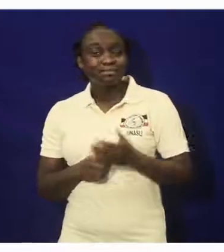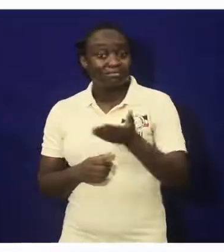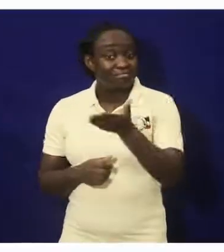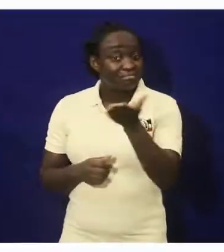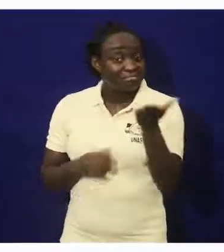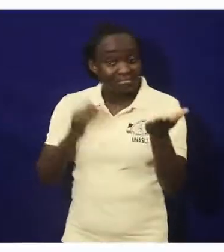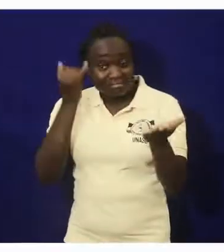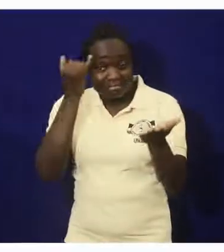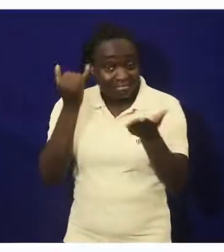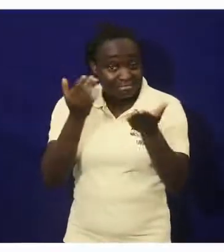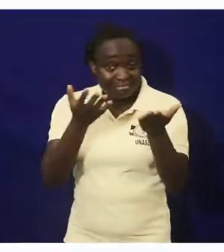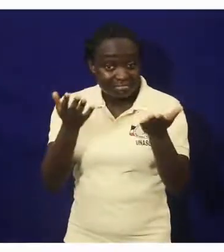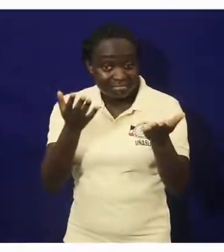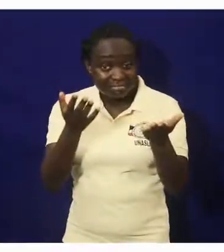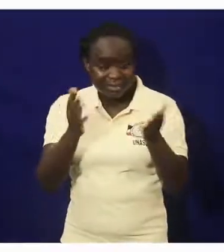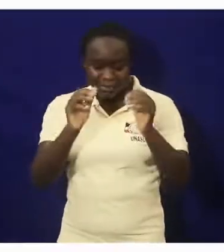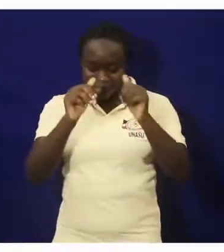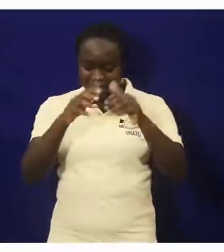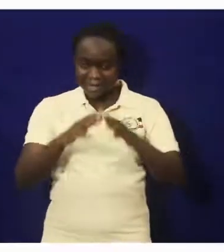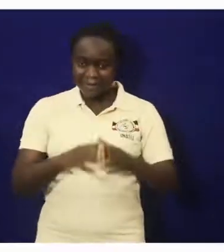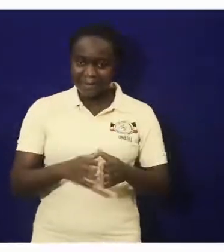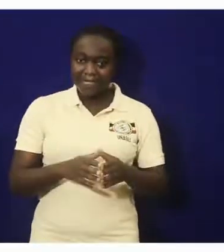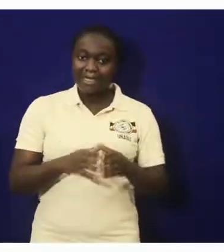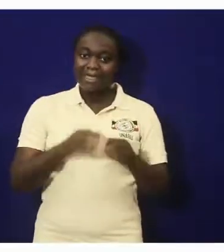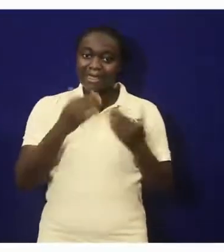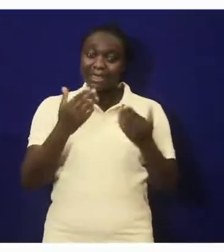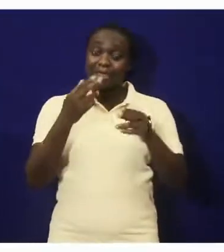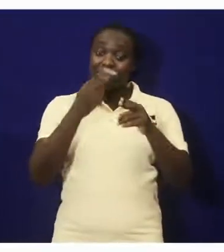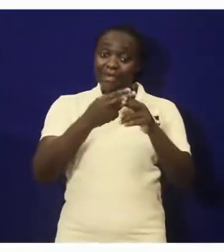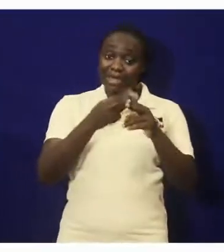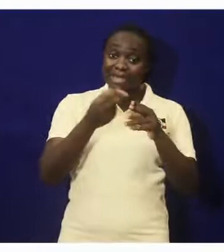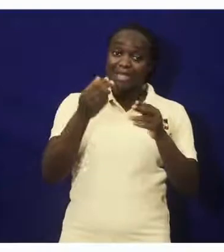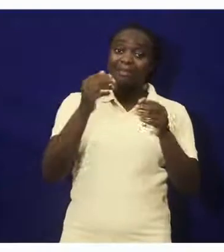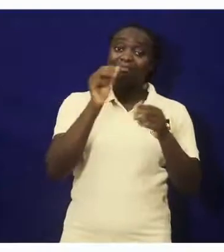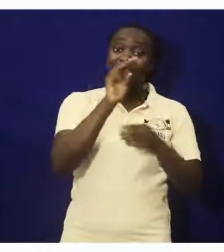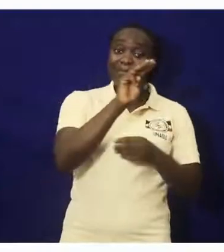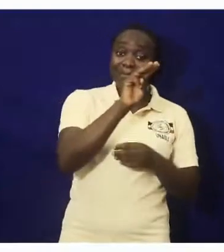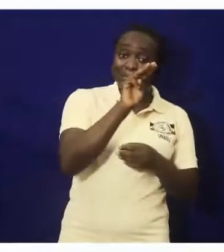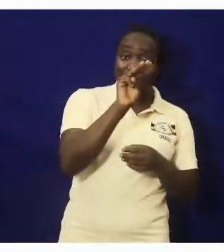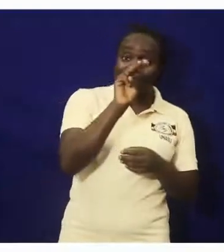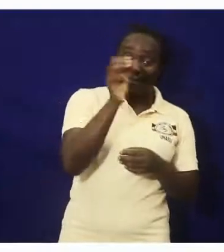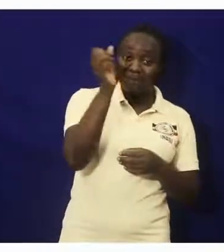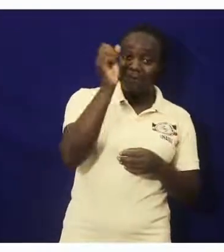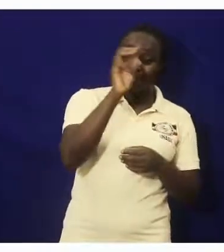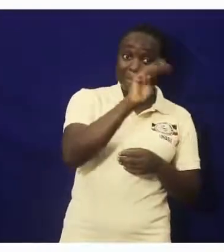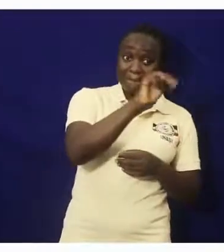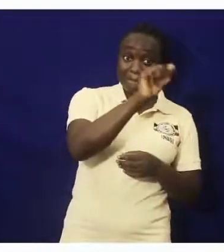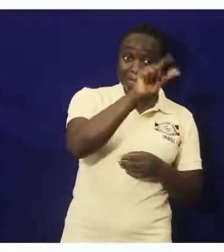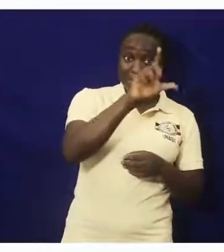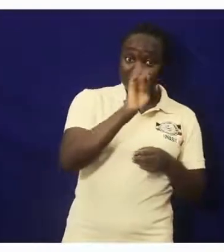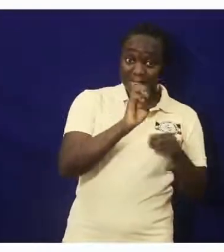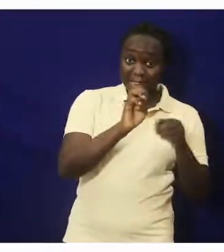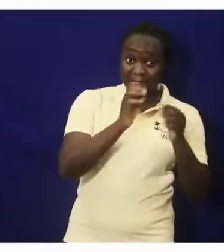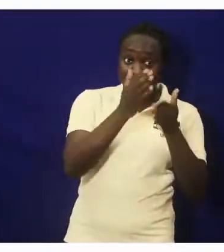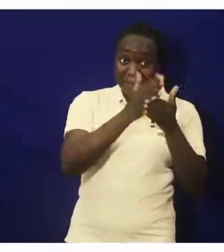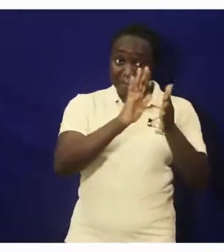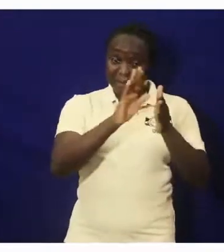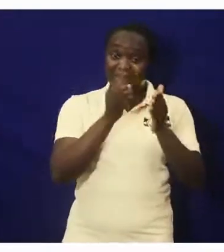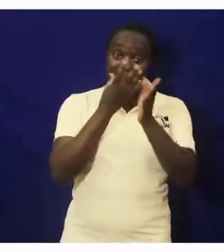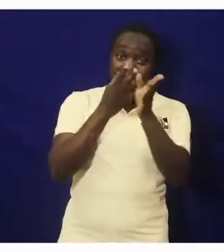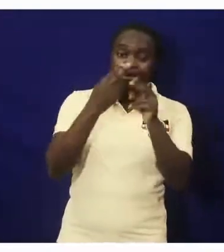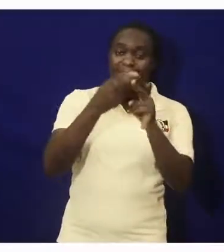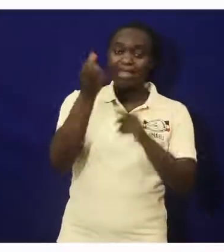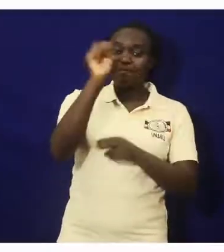Great. It is called the stamen. The stamen. Look at the spelling